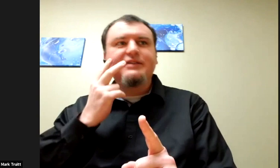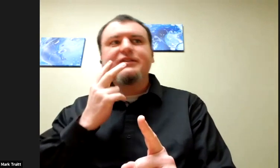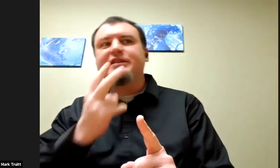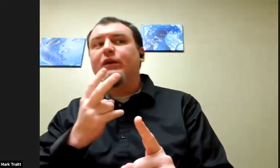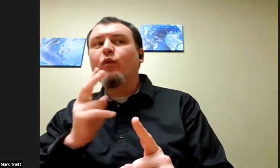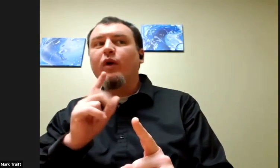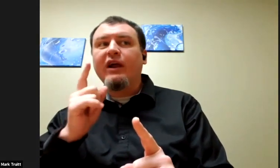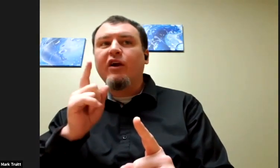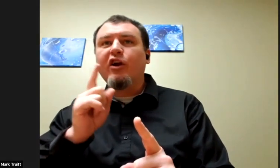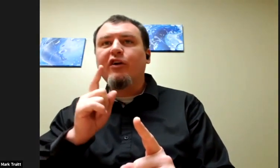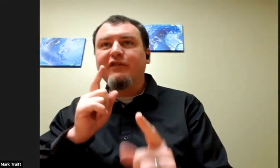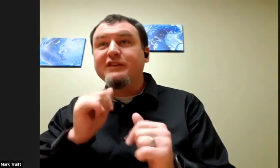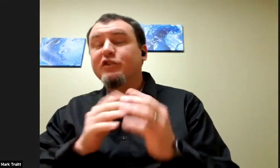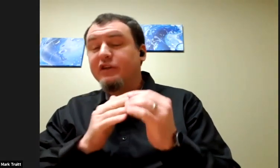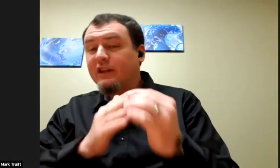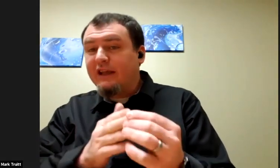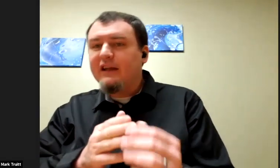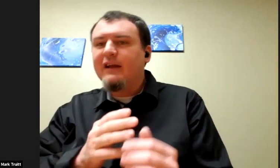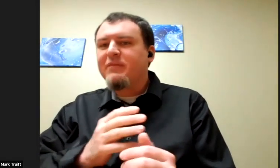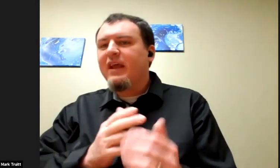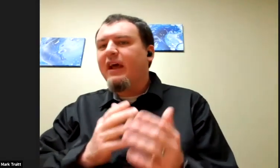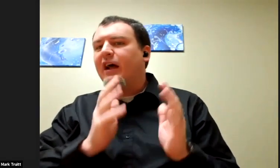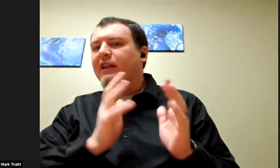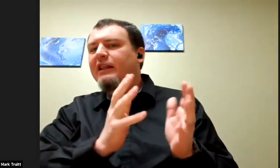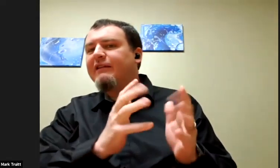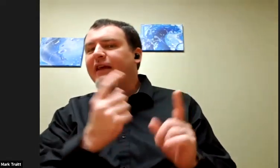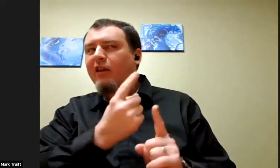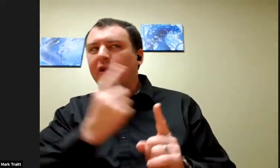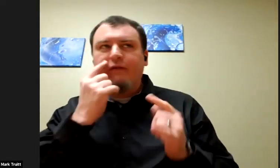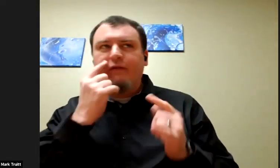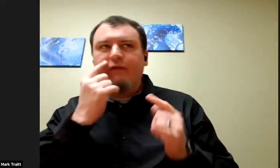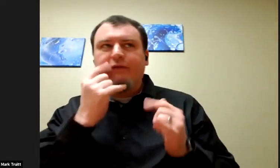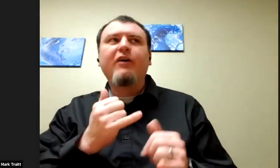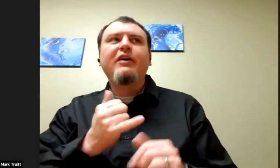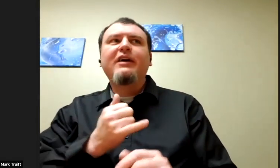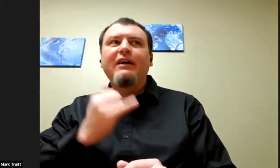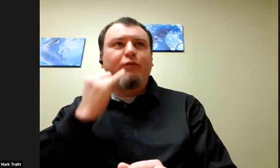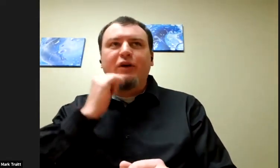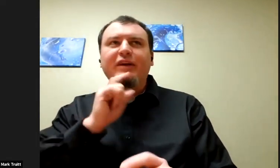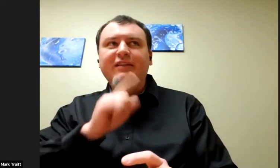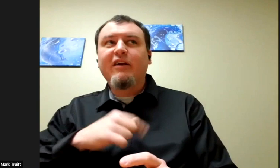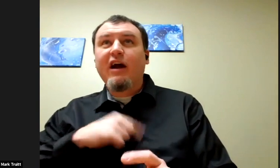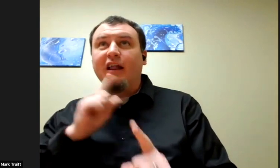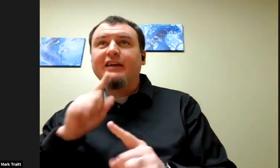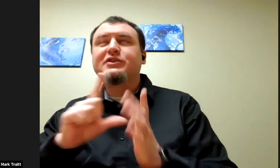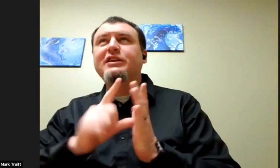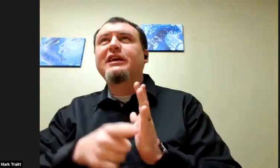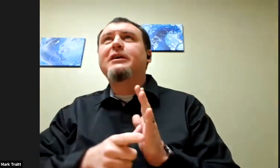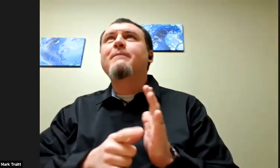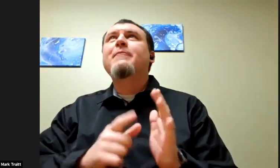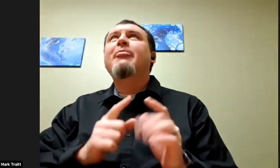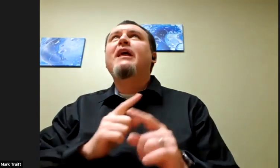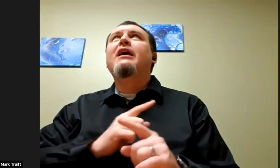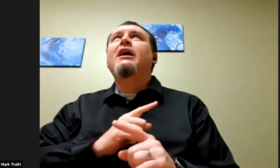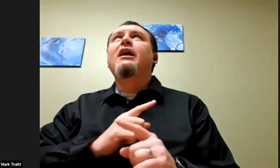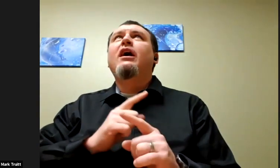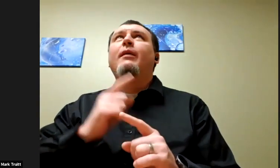can see where this could lead, and I'll leave that alone for now. If we don't get there, I'll answer it